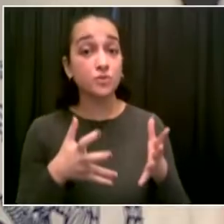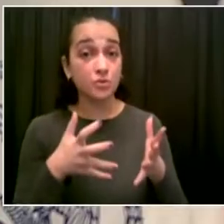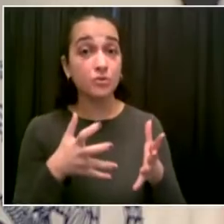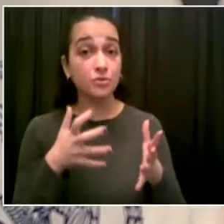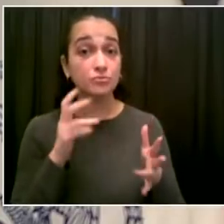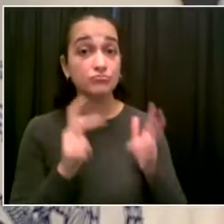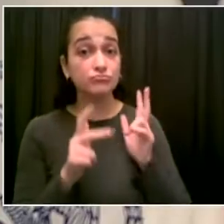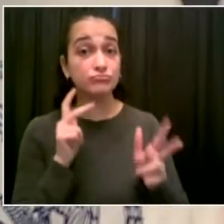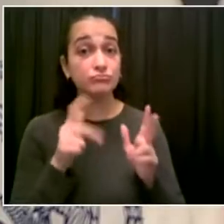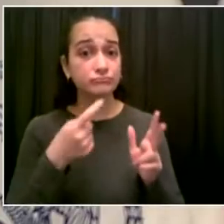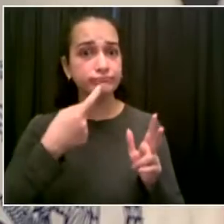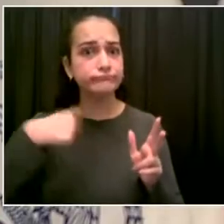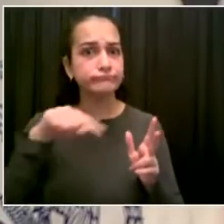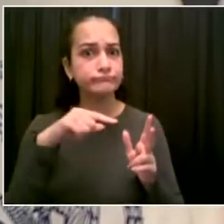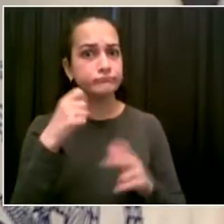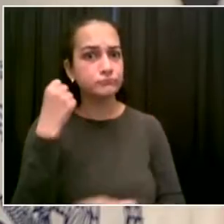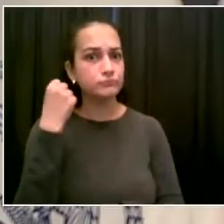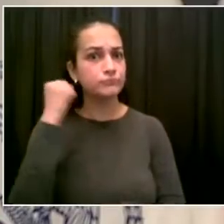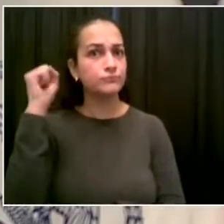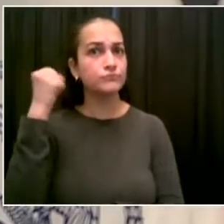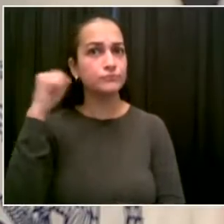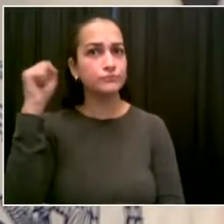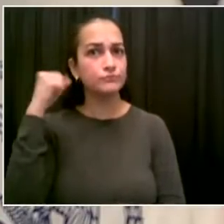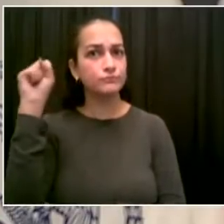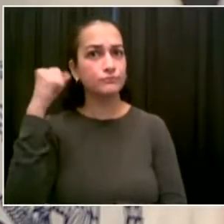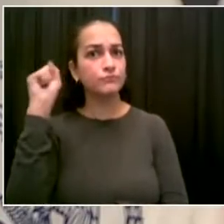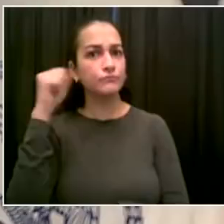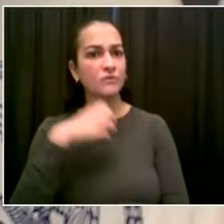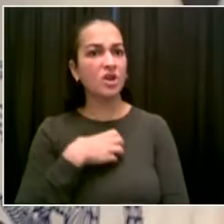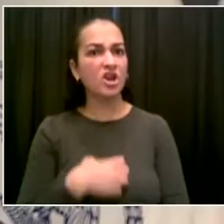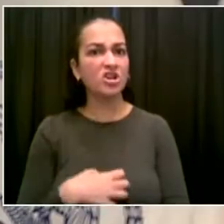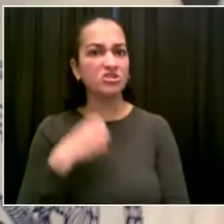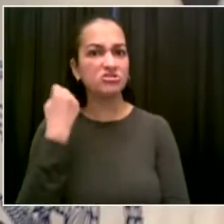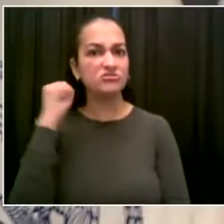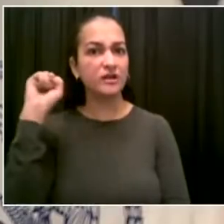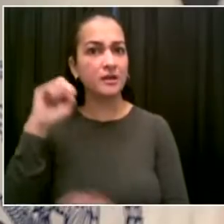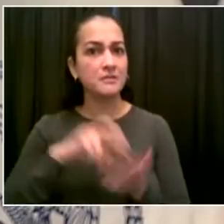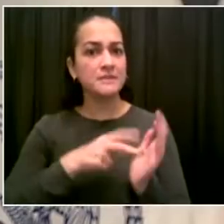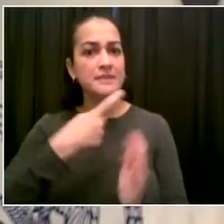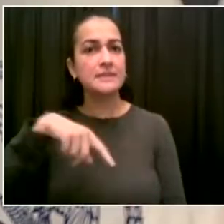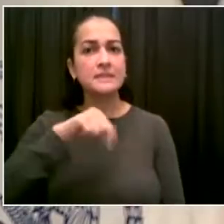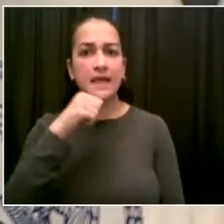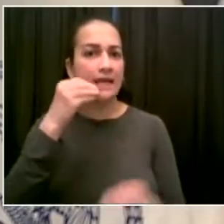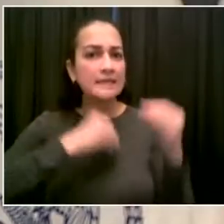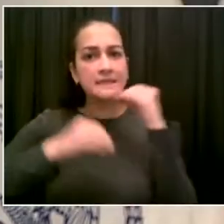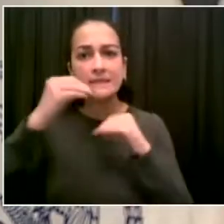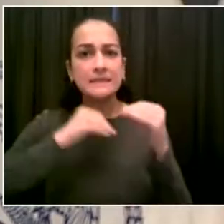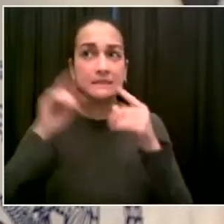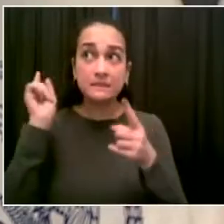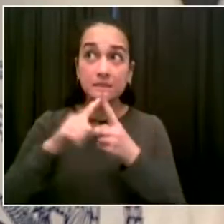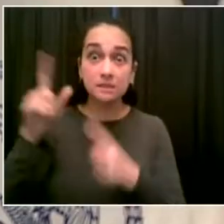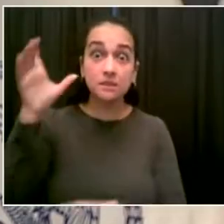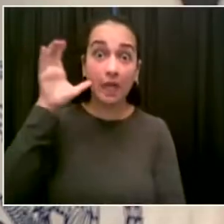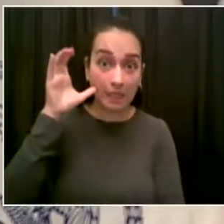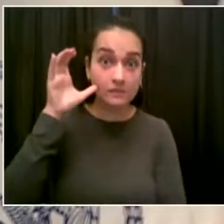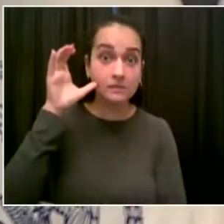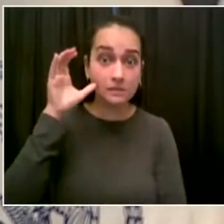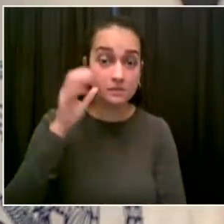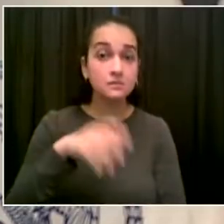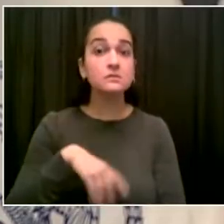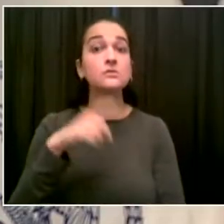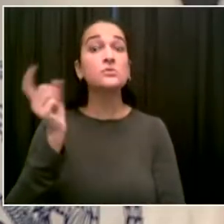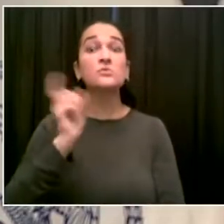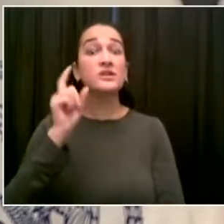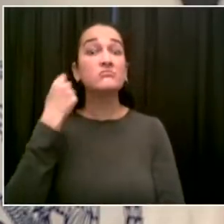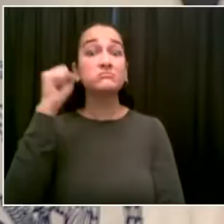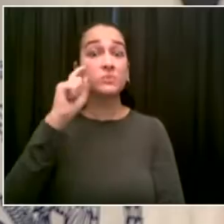yards outside of your office. Could you respond to the fact that it's happening at all, and say whether or not you're